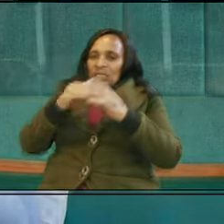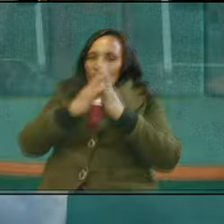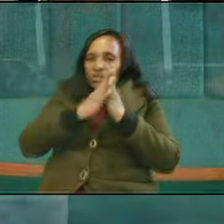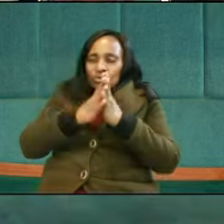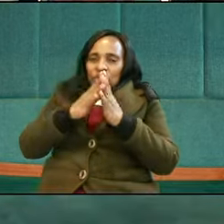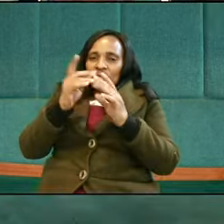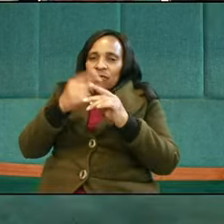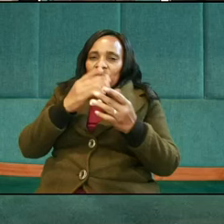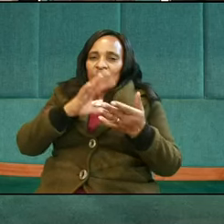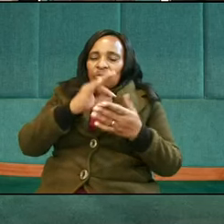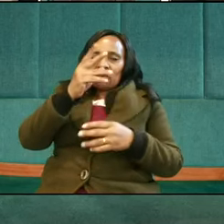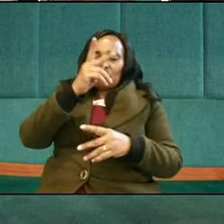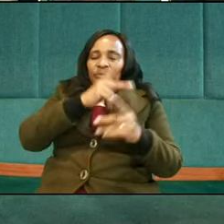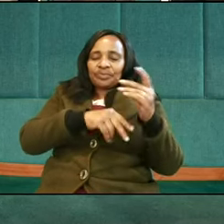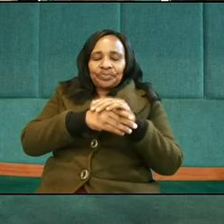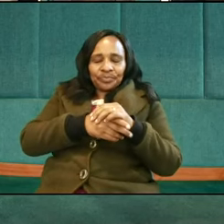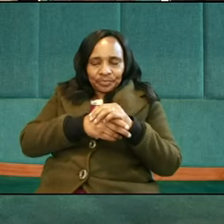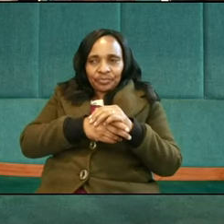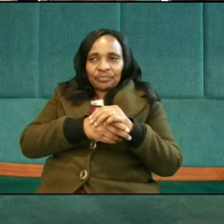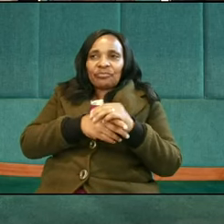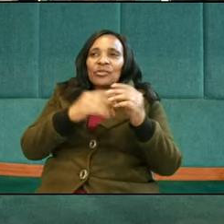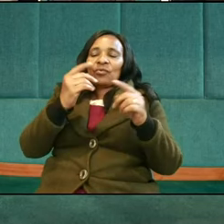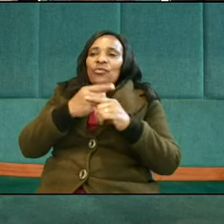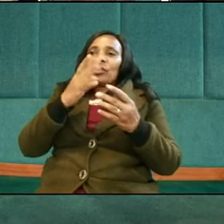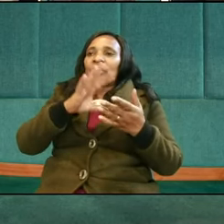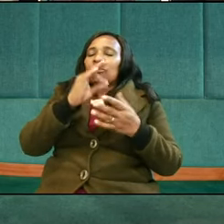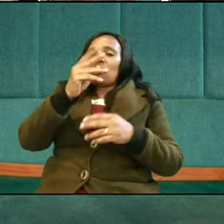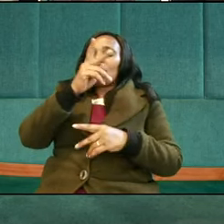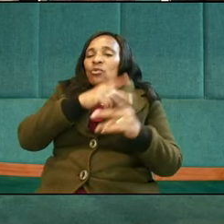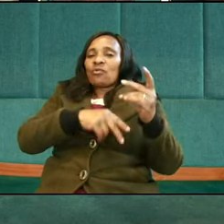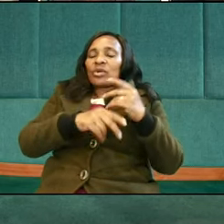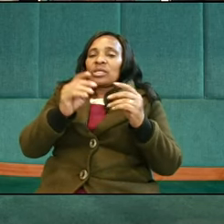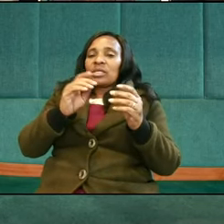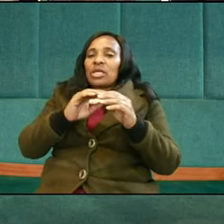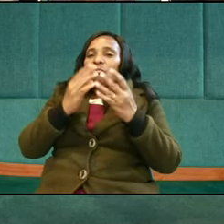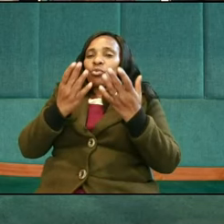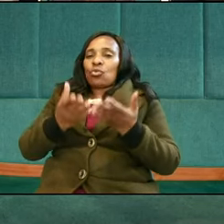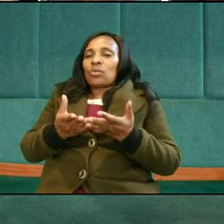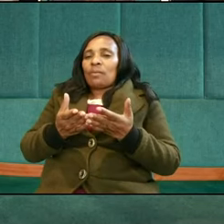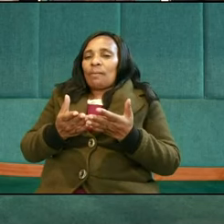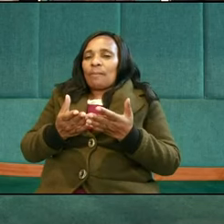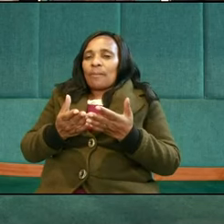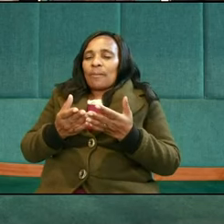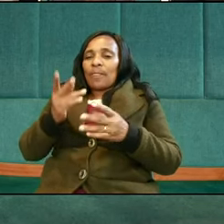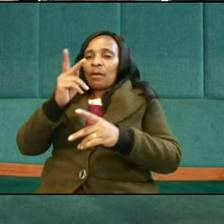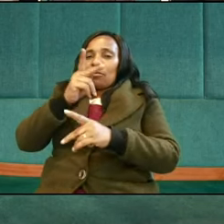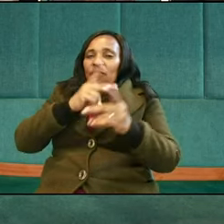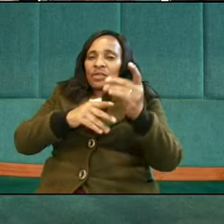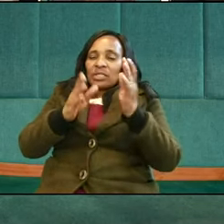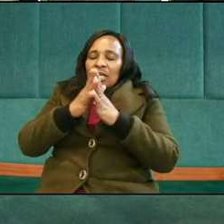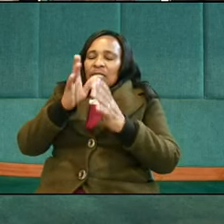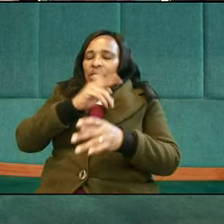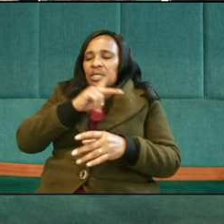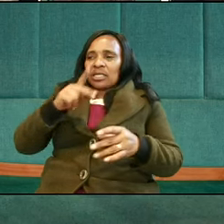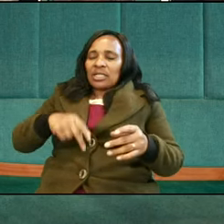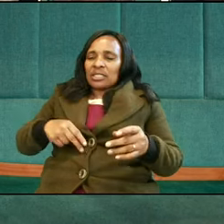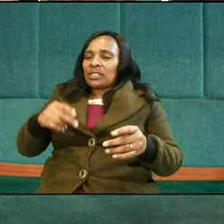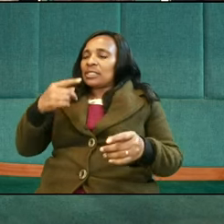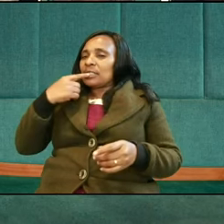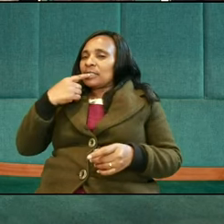of Prophecy? So from the Spirit of Prophecy, the book is Prophets and Kings, and